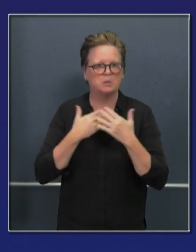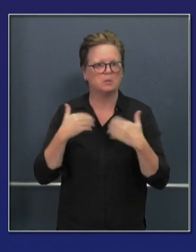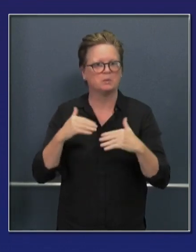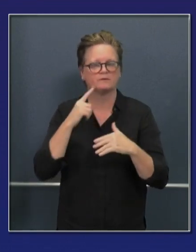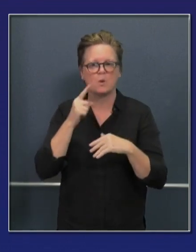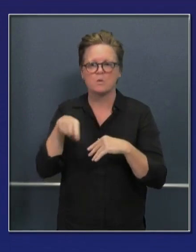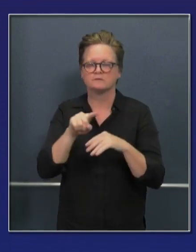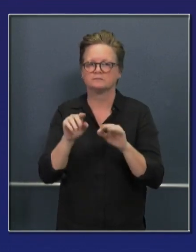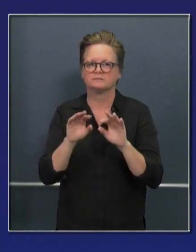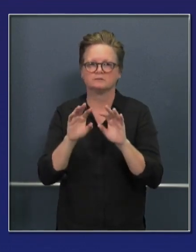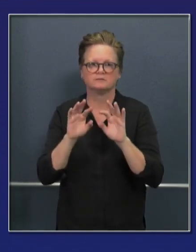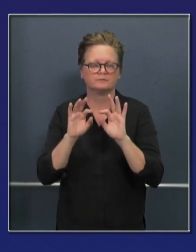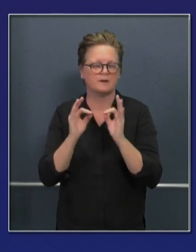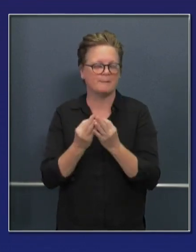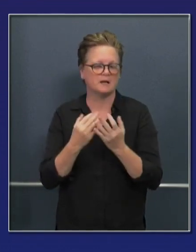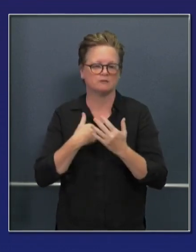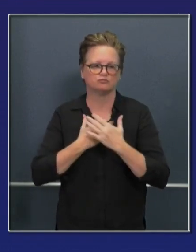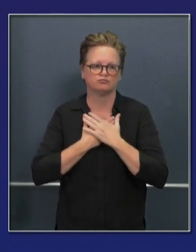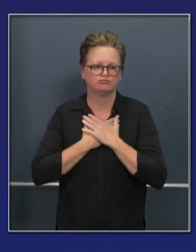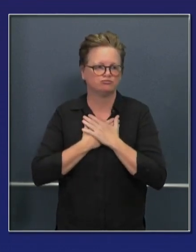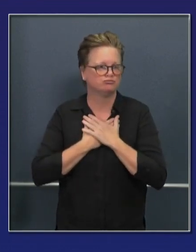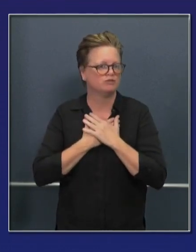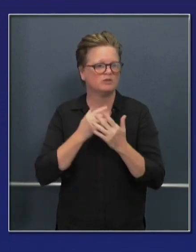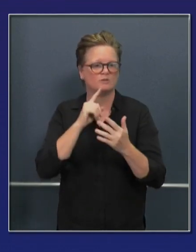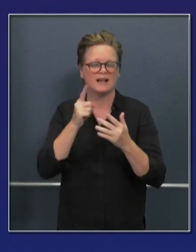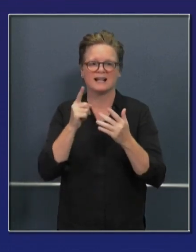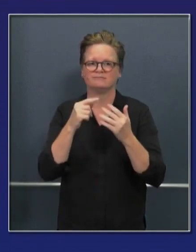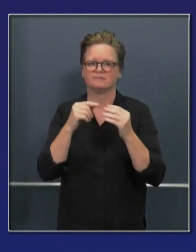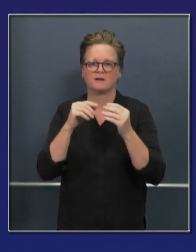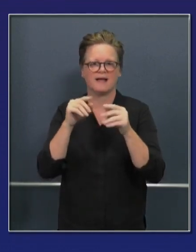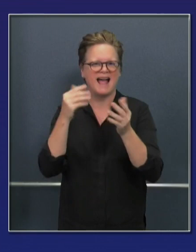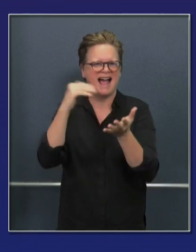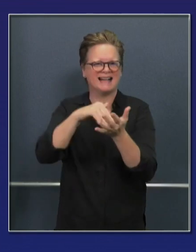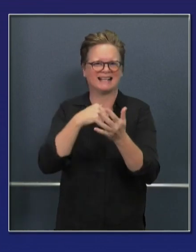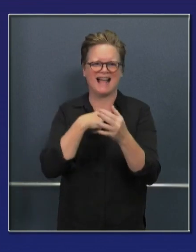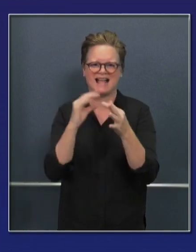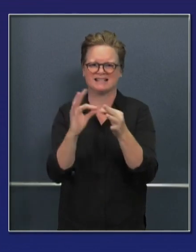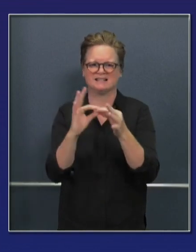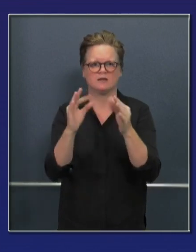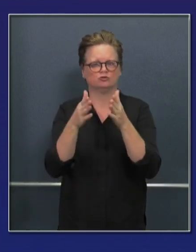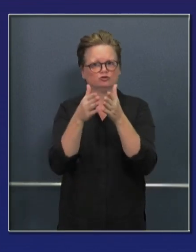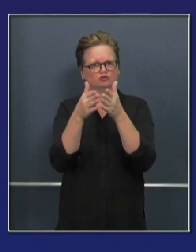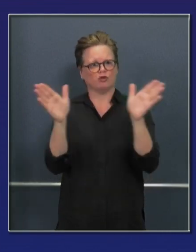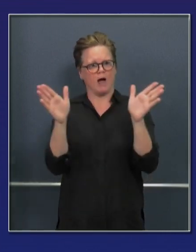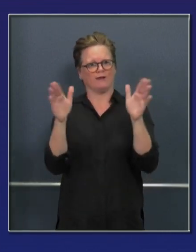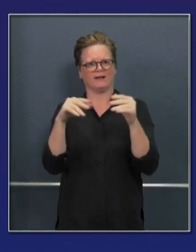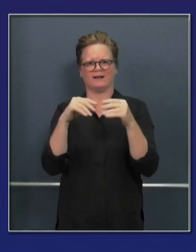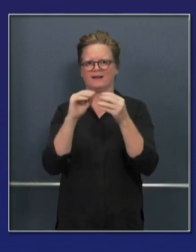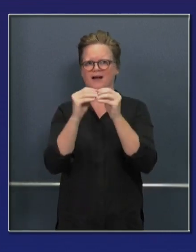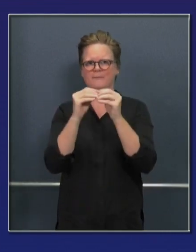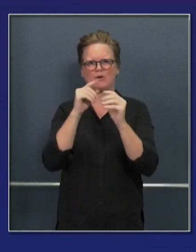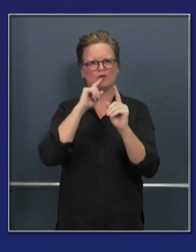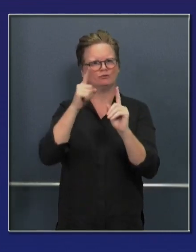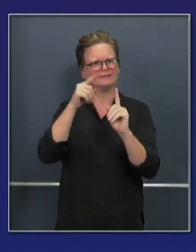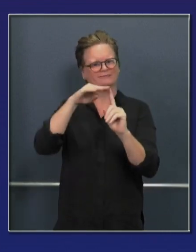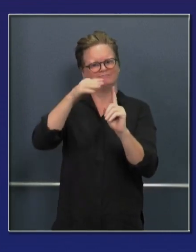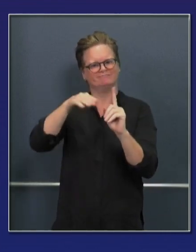It was nice to see a relatively lower number yesterday of 26. But remember, we had a record number